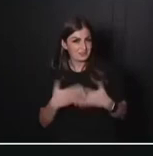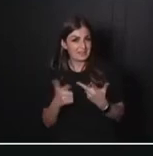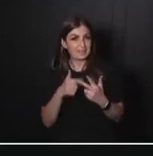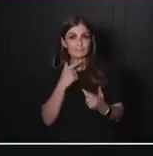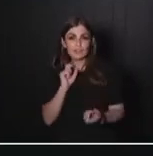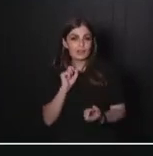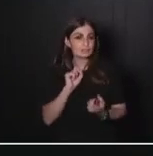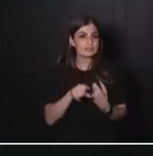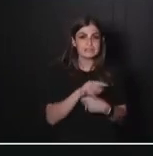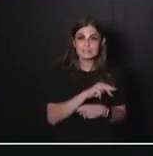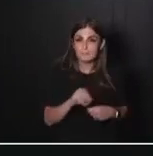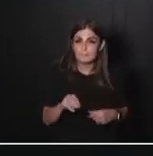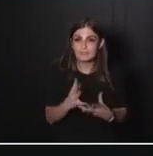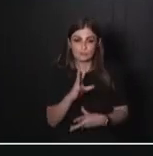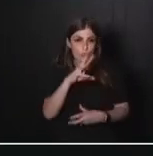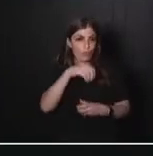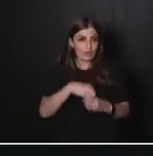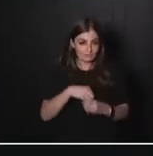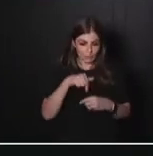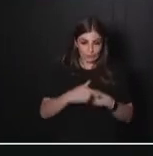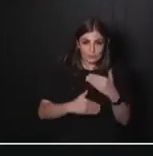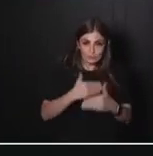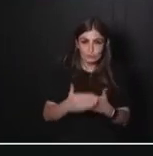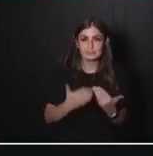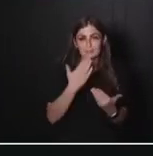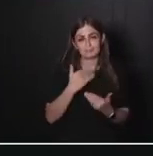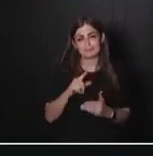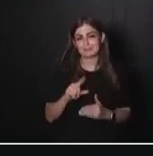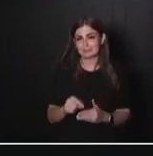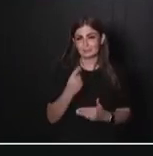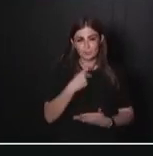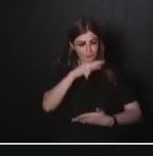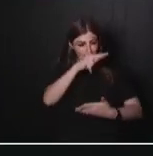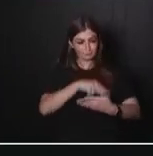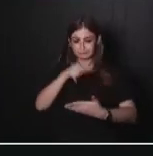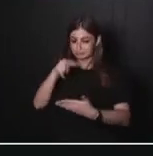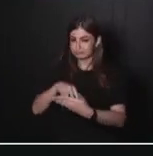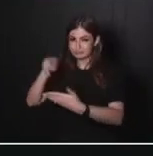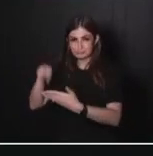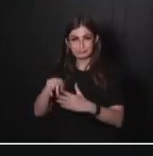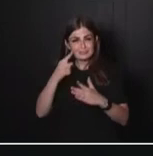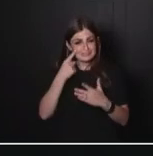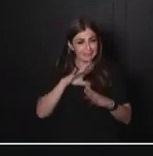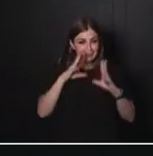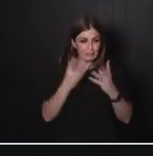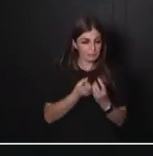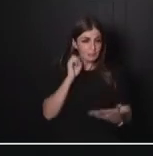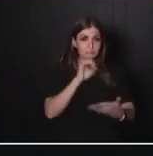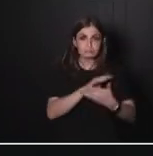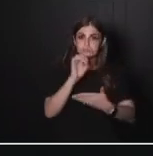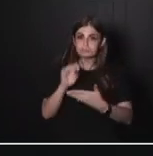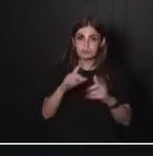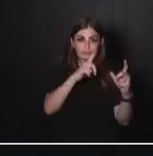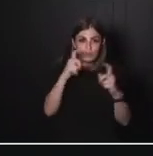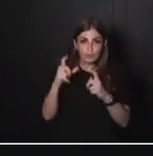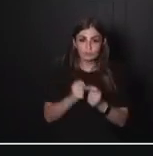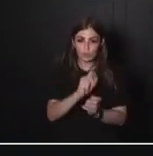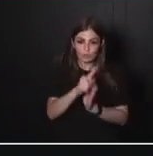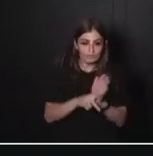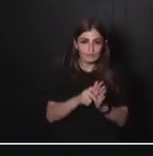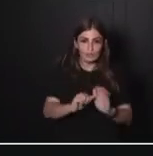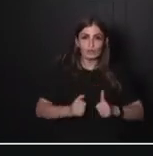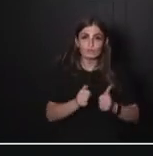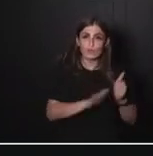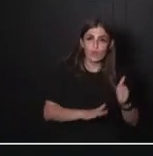a message or get involved in proceedings, please do. We've been scrolling, we've been seeing it. You might post pictures or video of your local